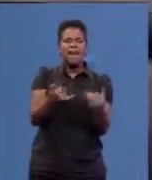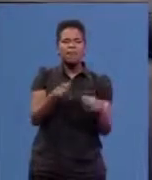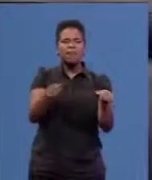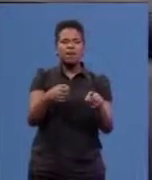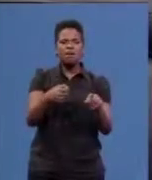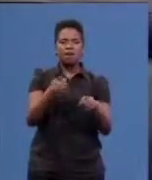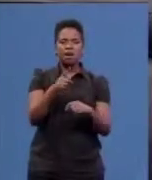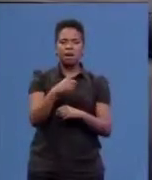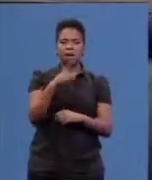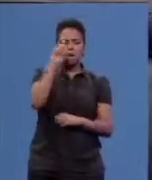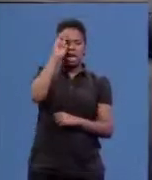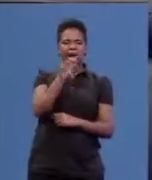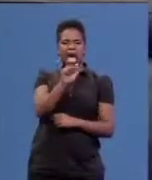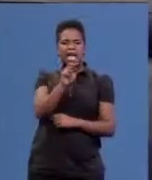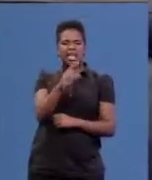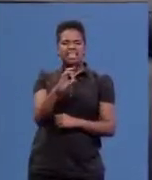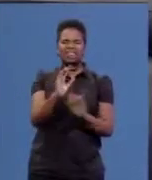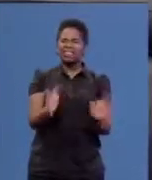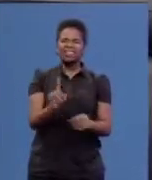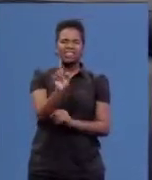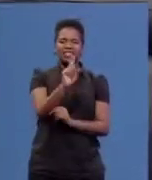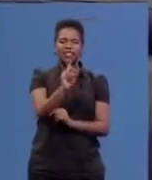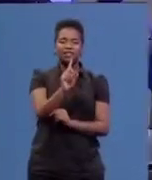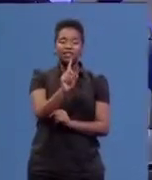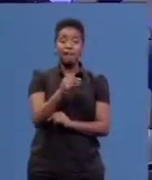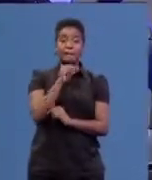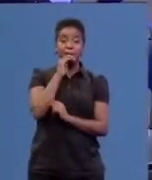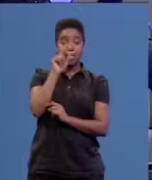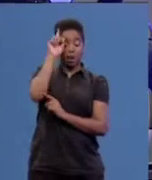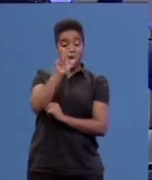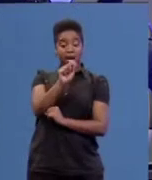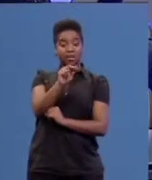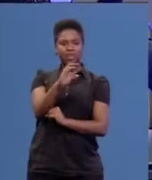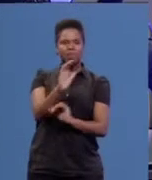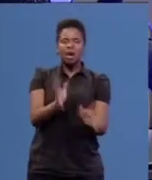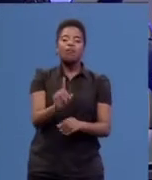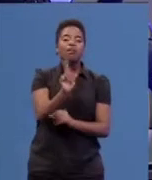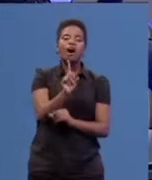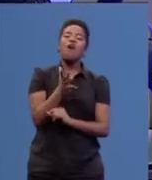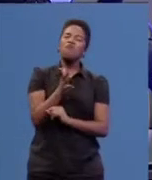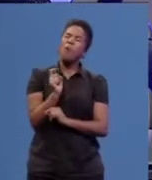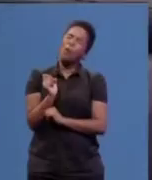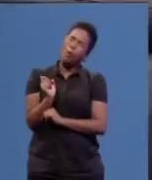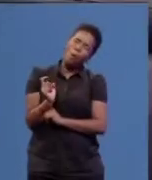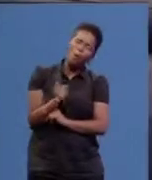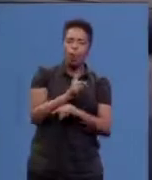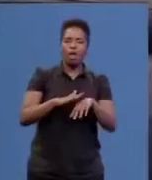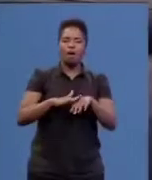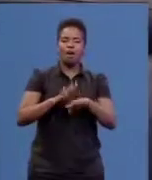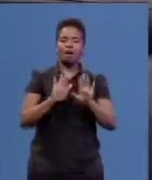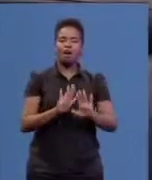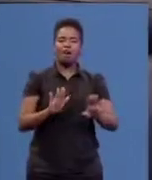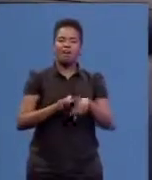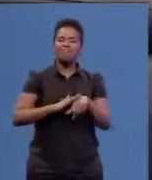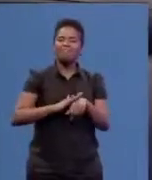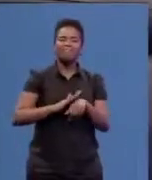olungekho responsible. We all have to be responsible at this time because this is very, very difficult. And into ebuhlungu uTata Mandela, the presidency yake